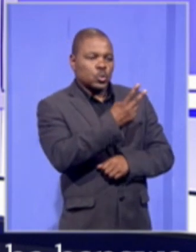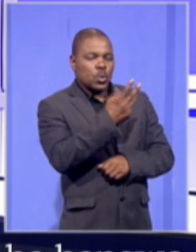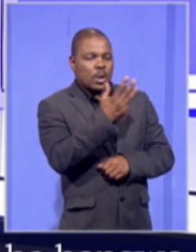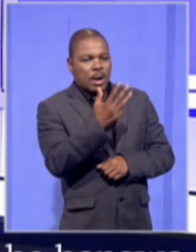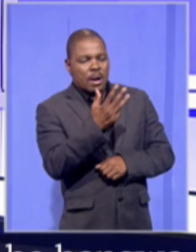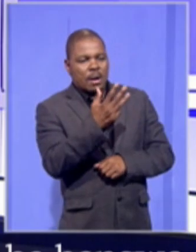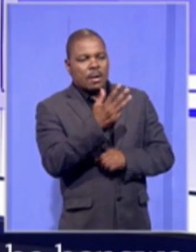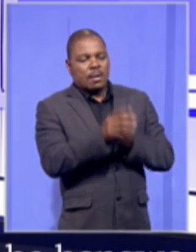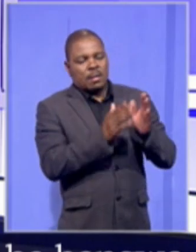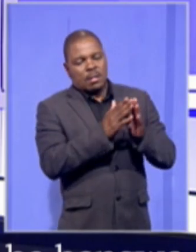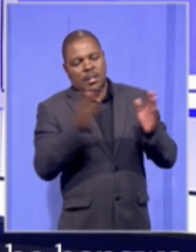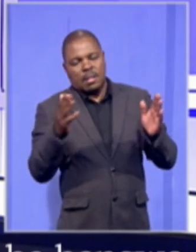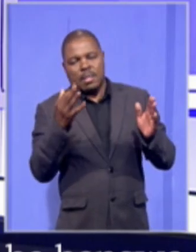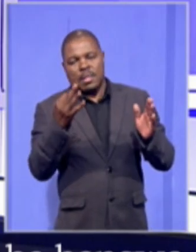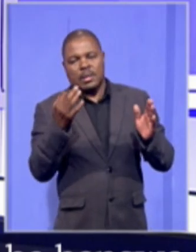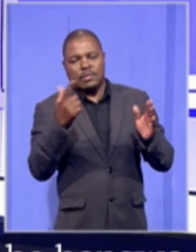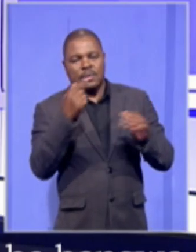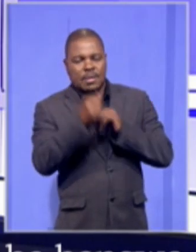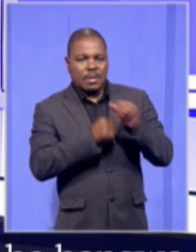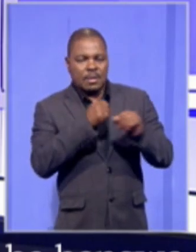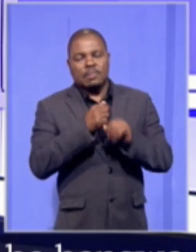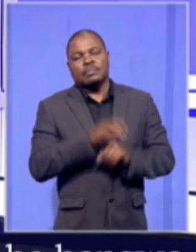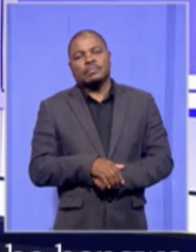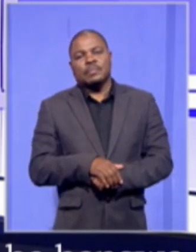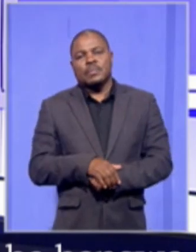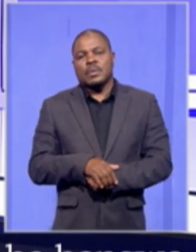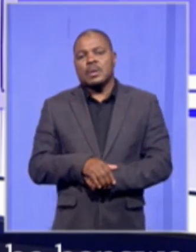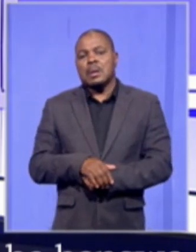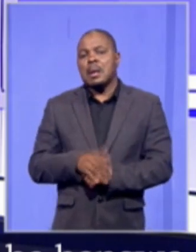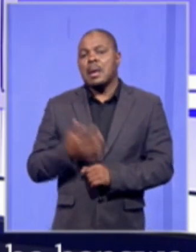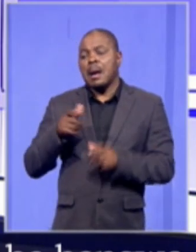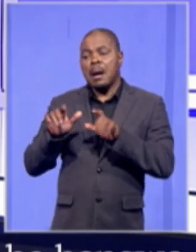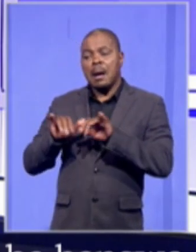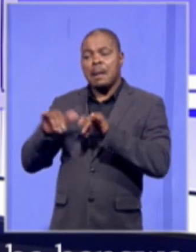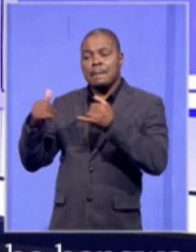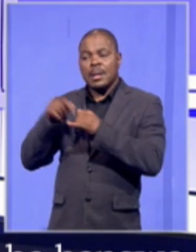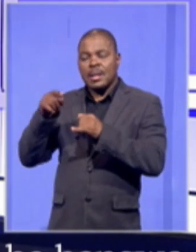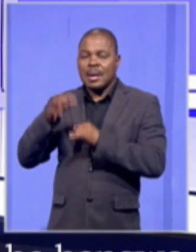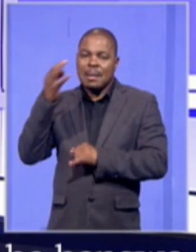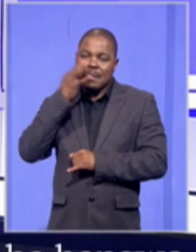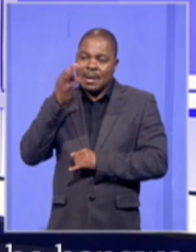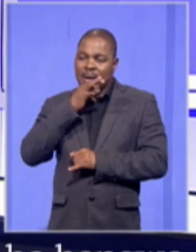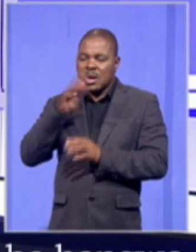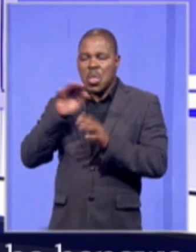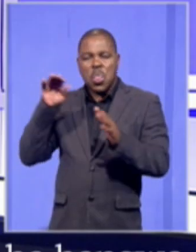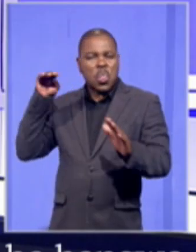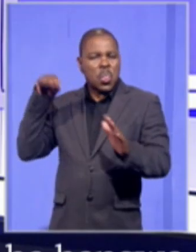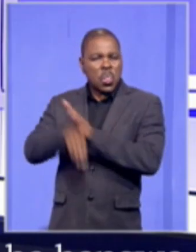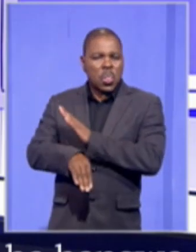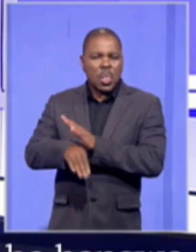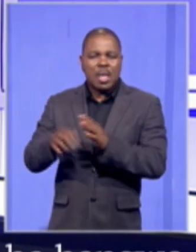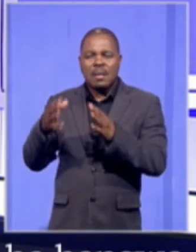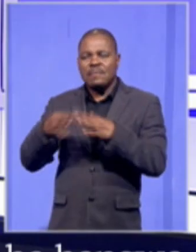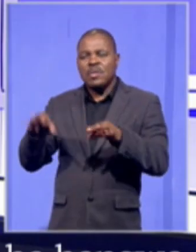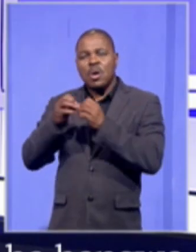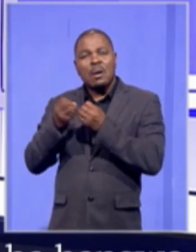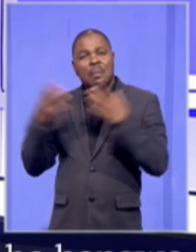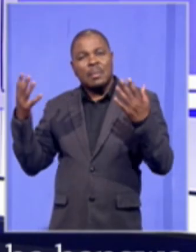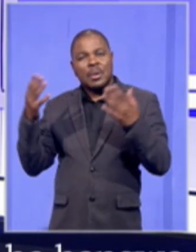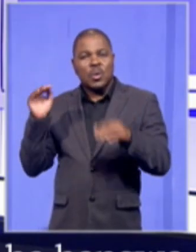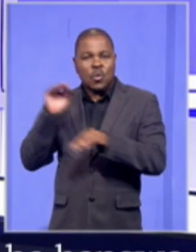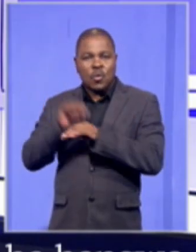le 37 ka la bobedi bošego. Go ya le ka bataolo ya khamphani boleng bja tshenyo yeo bo balelwa go diranta tše dimilione